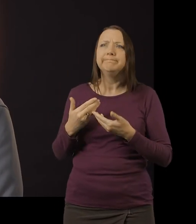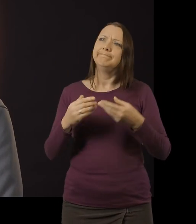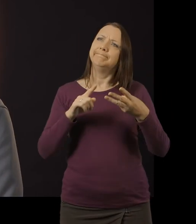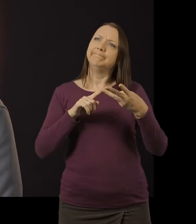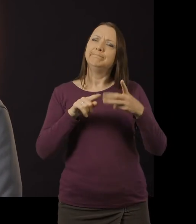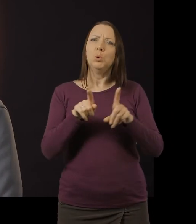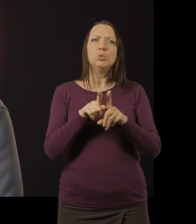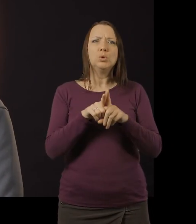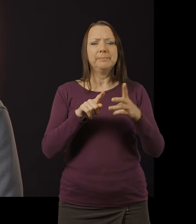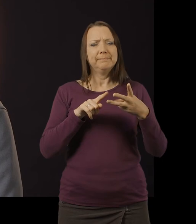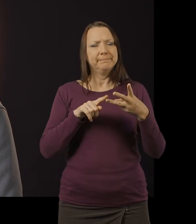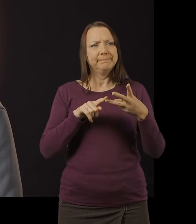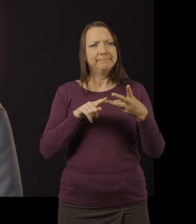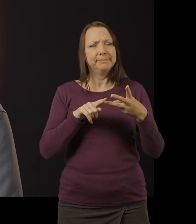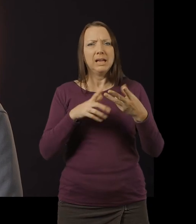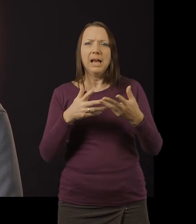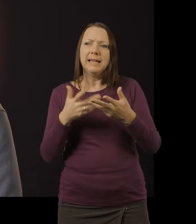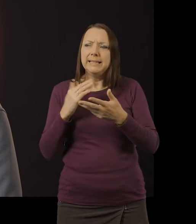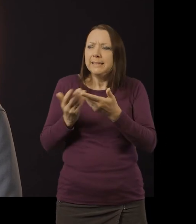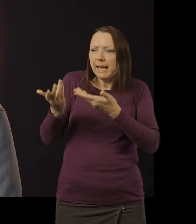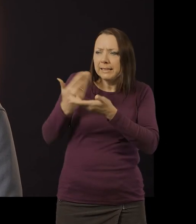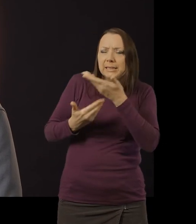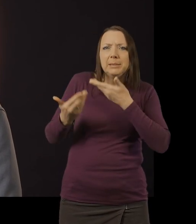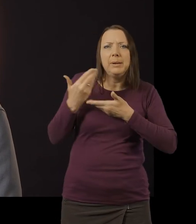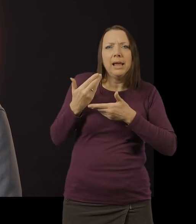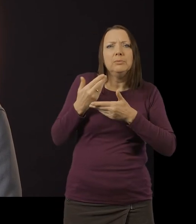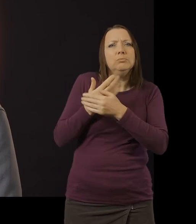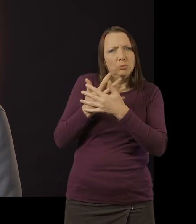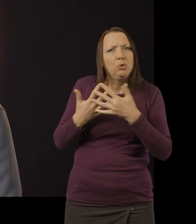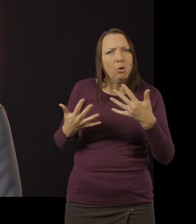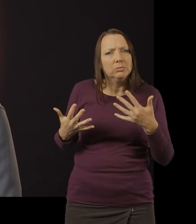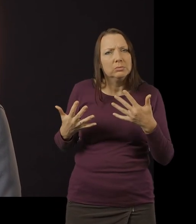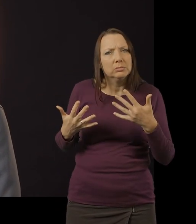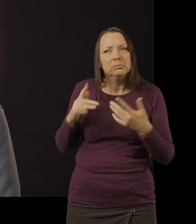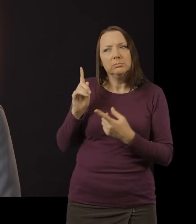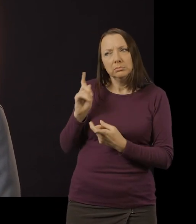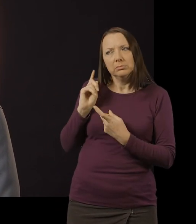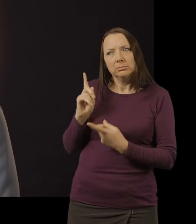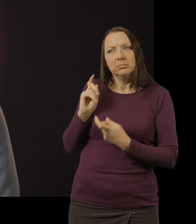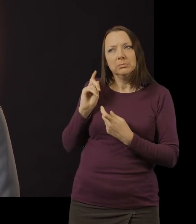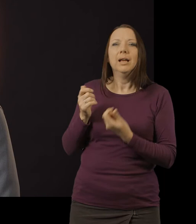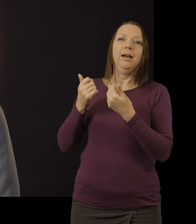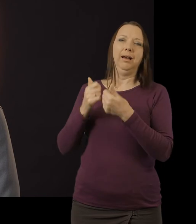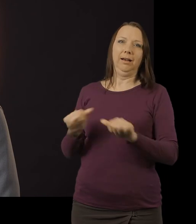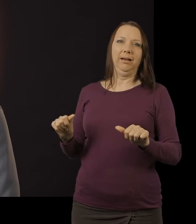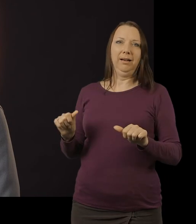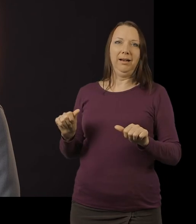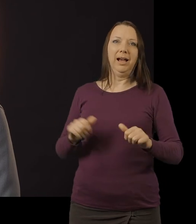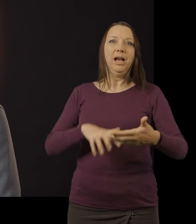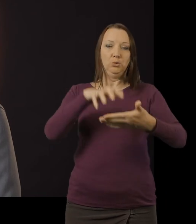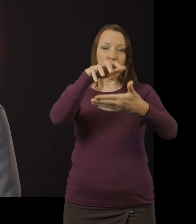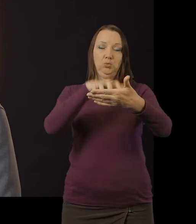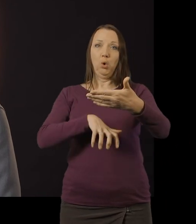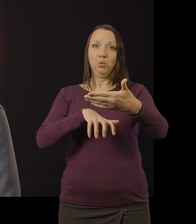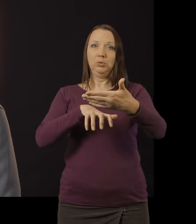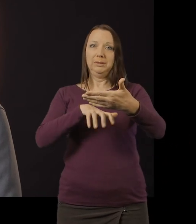needed things maybe to be explained multiple times, and notes that were given to be given in an accessible